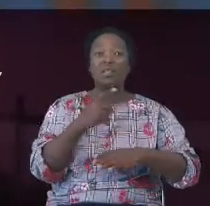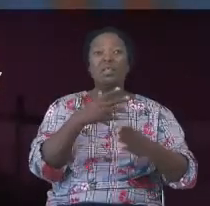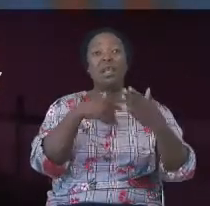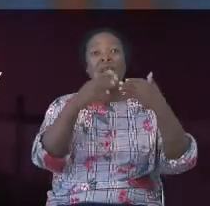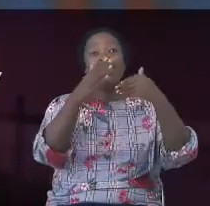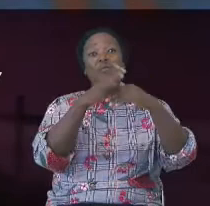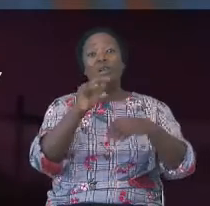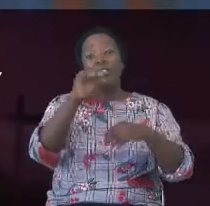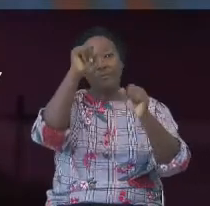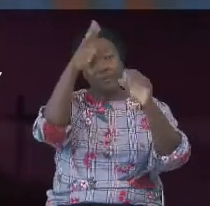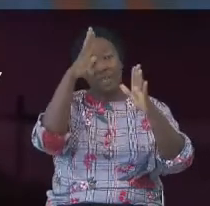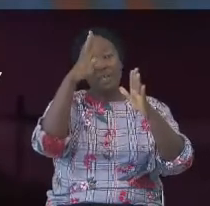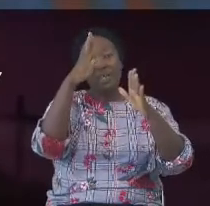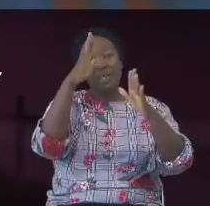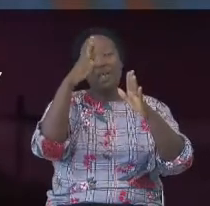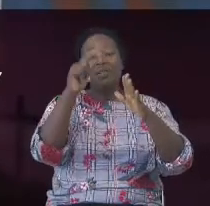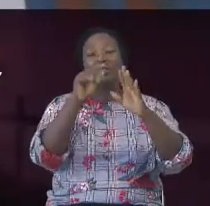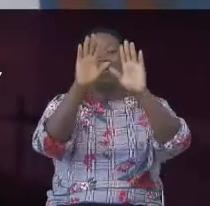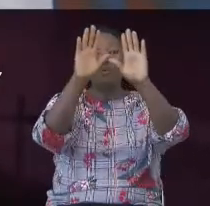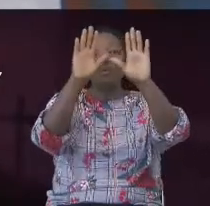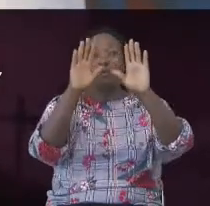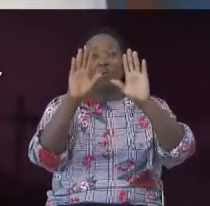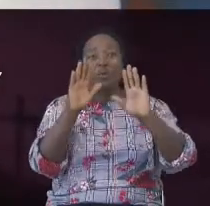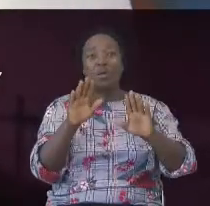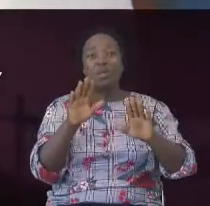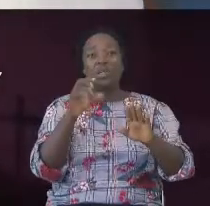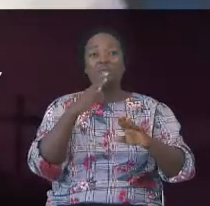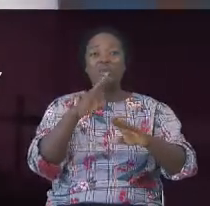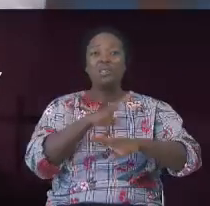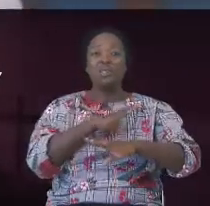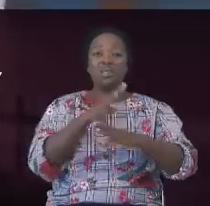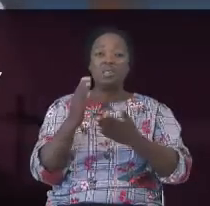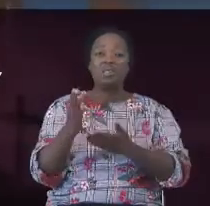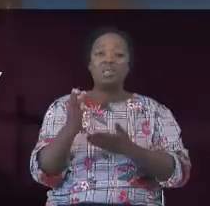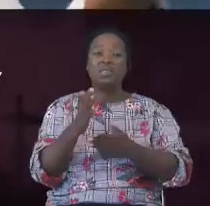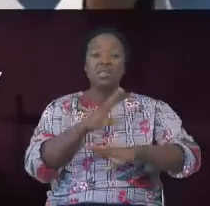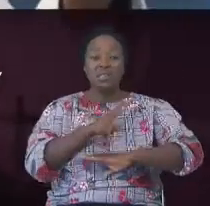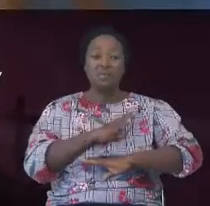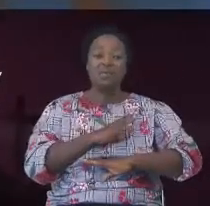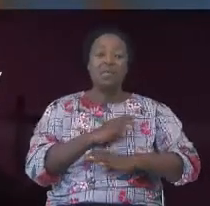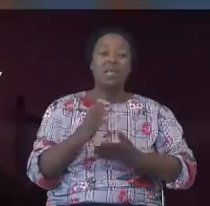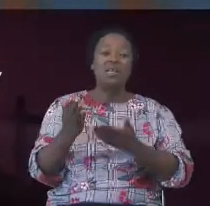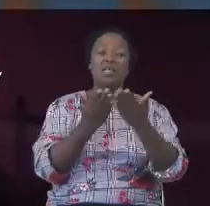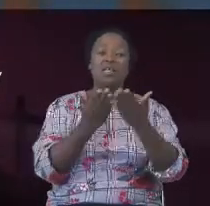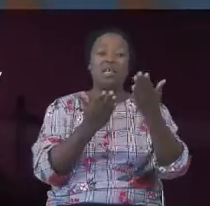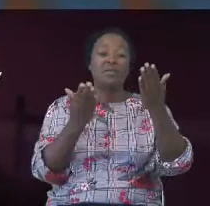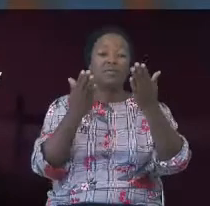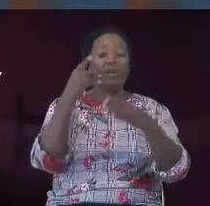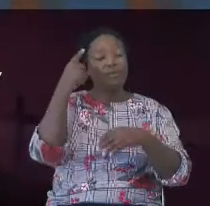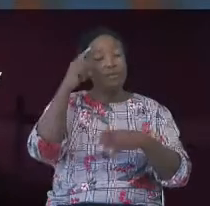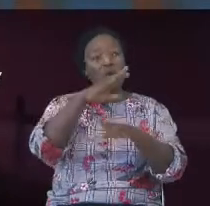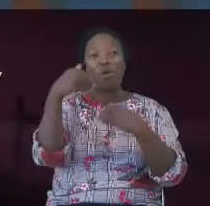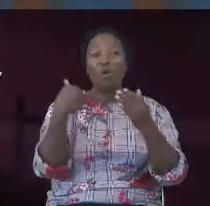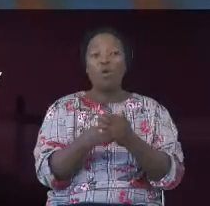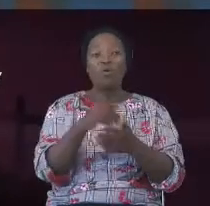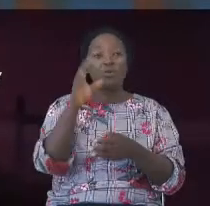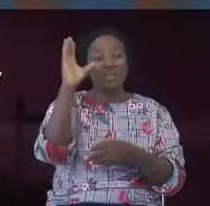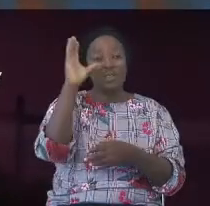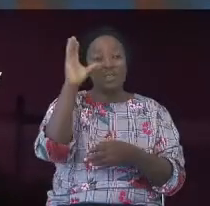The sacrifice that pleases the Heavenly Father. The wonder of his